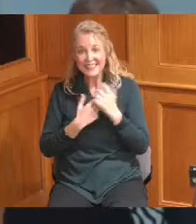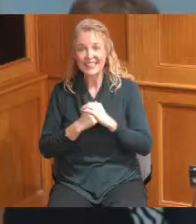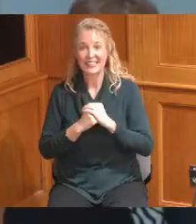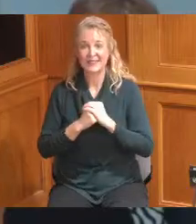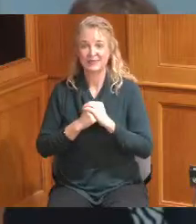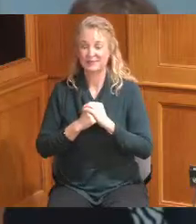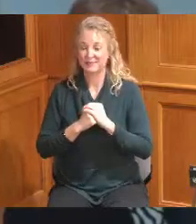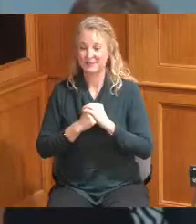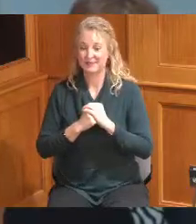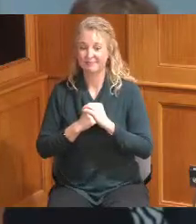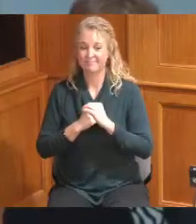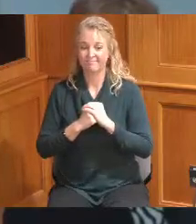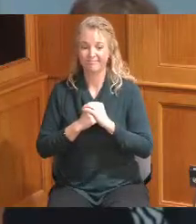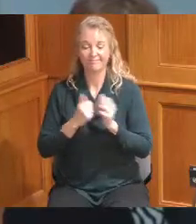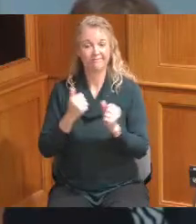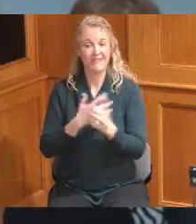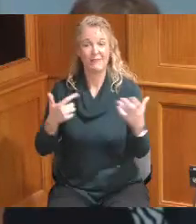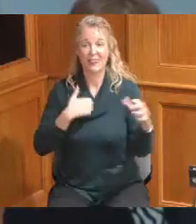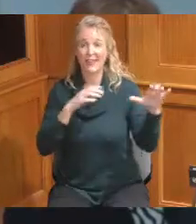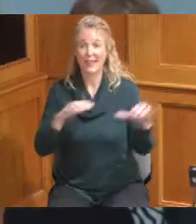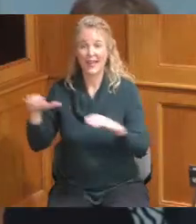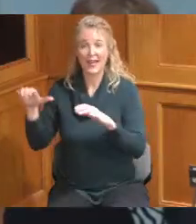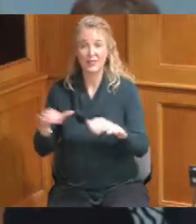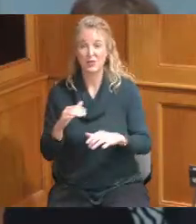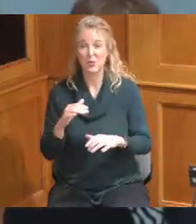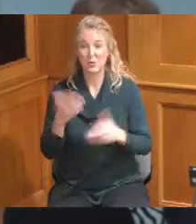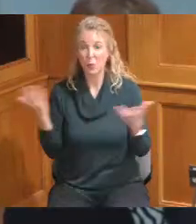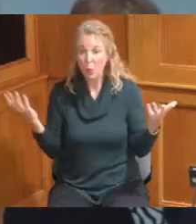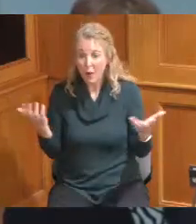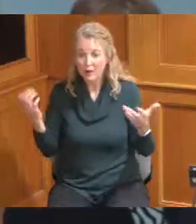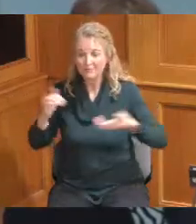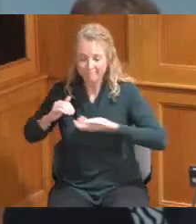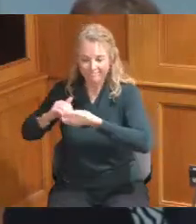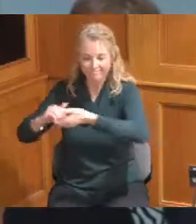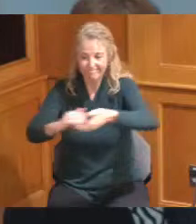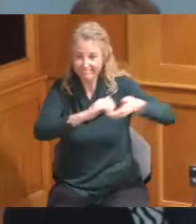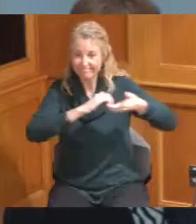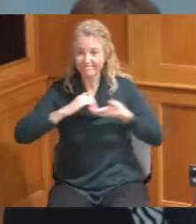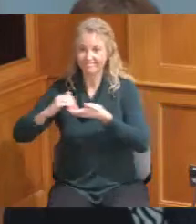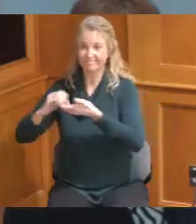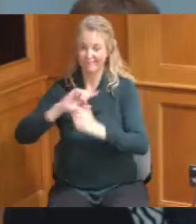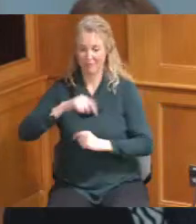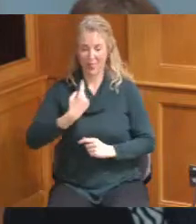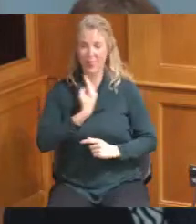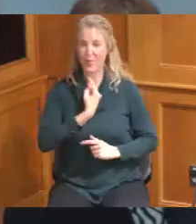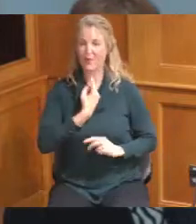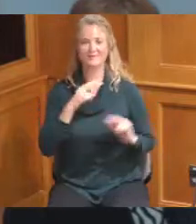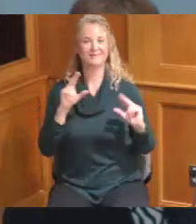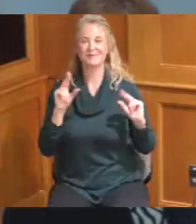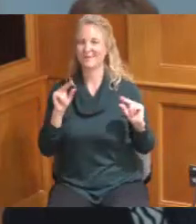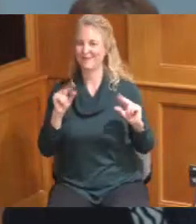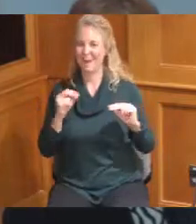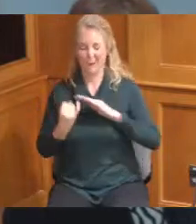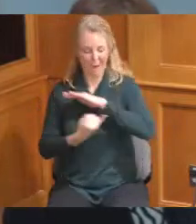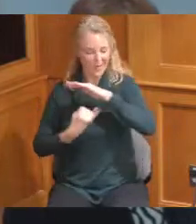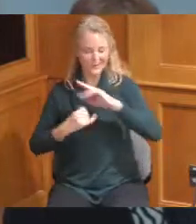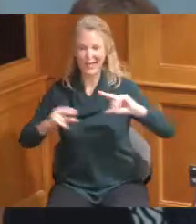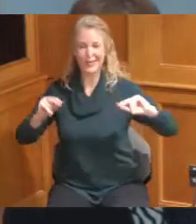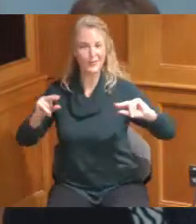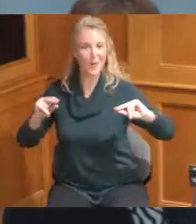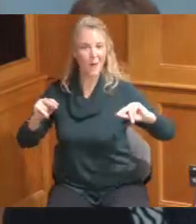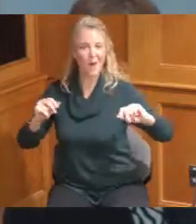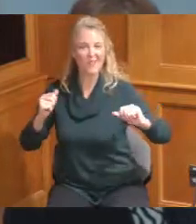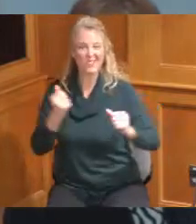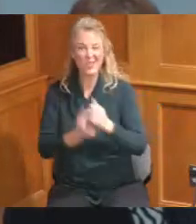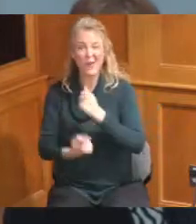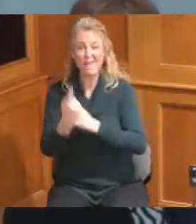the core of everything I do is collaboration. Nothing exists in isolation. And I want to thank everyone in